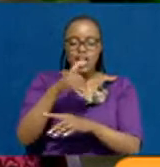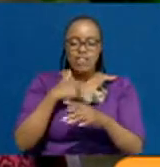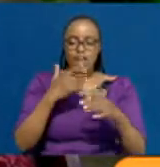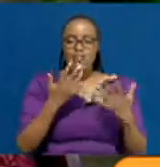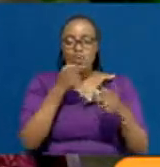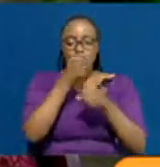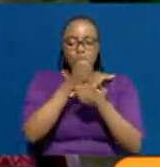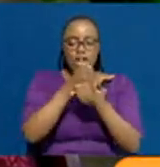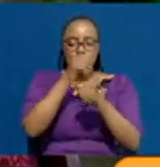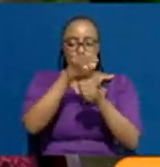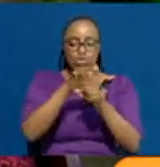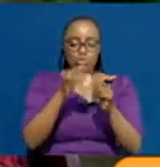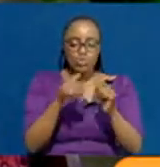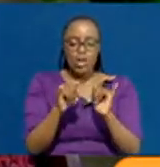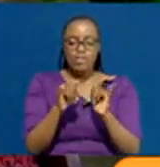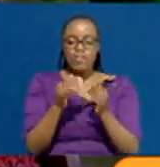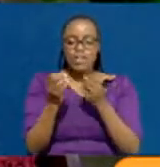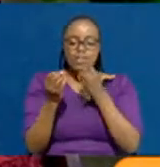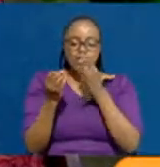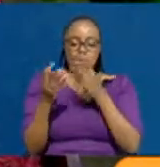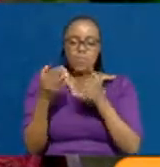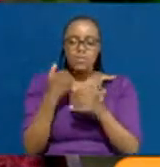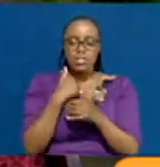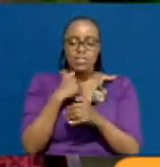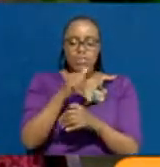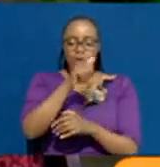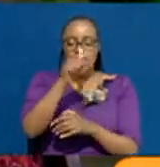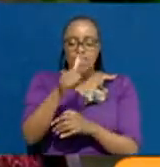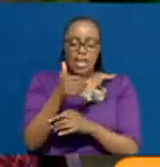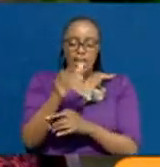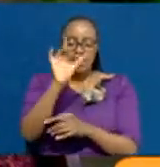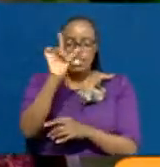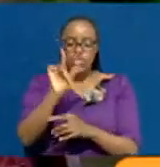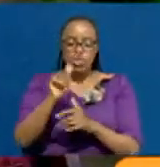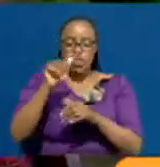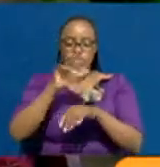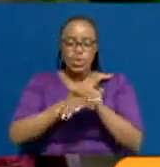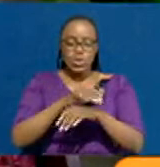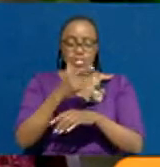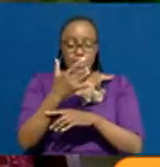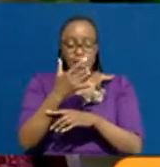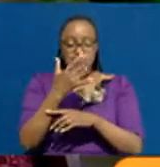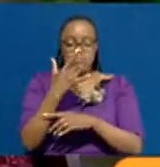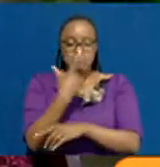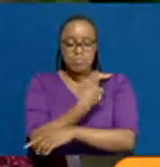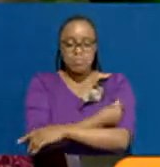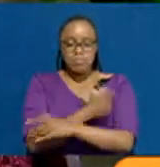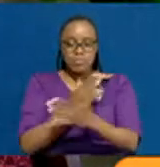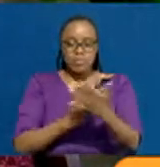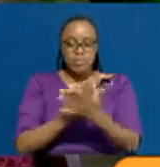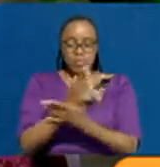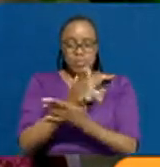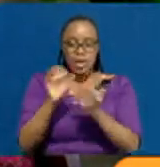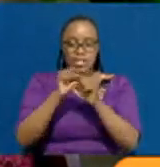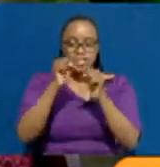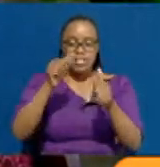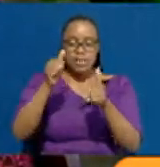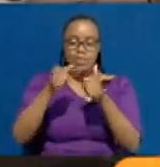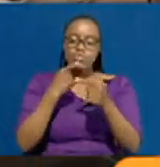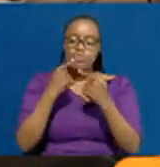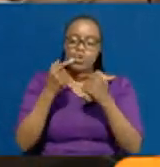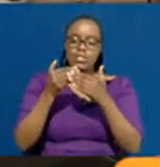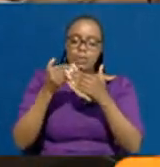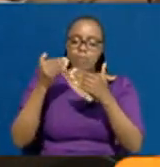concerted effort to try and get data from other vaccinating regions reported through the pharmacovigilance system that I talked about